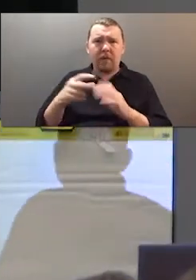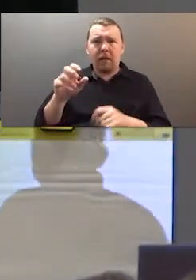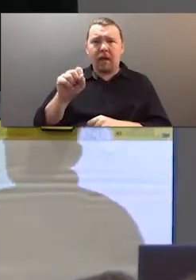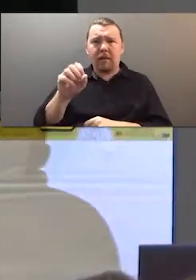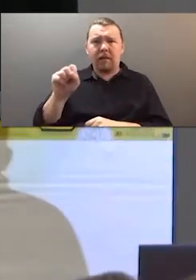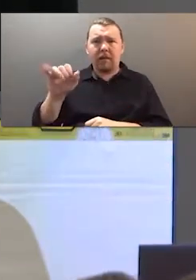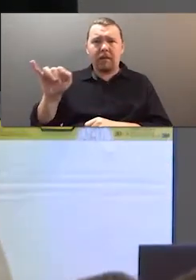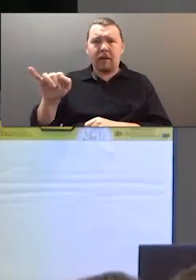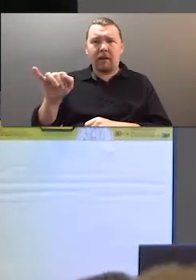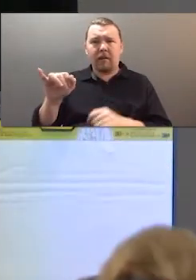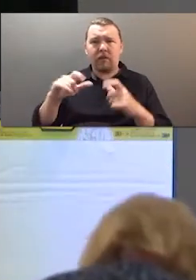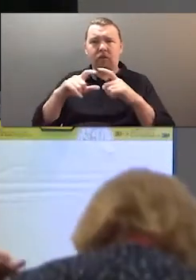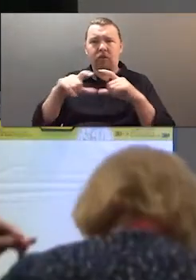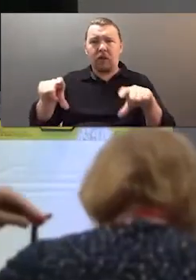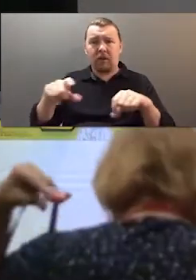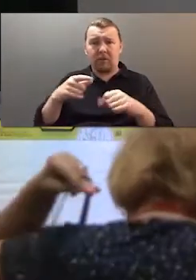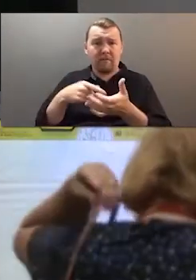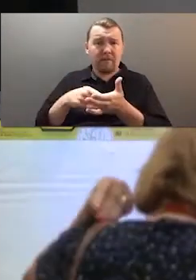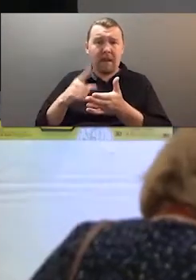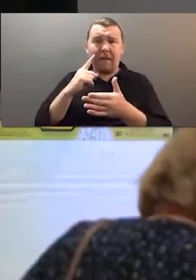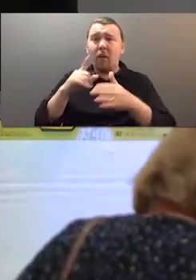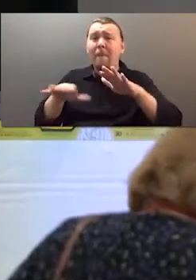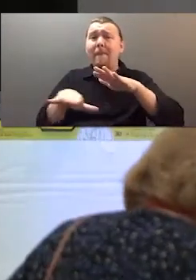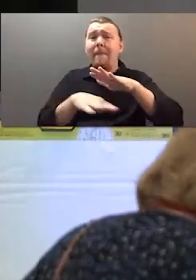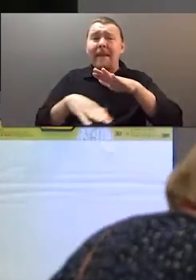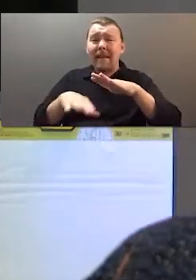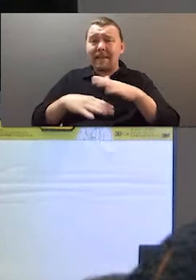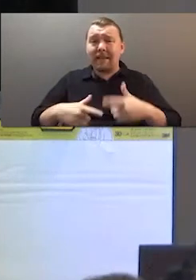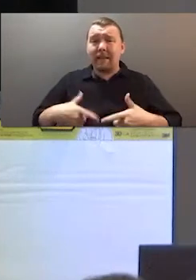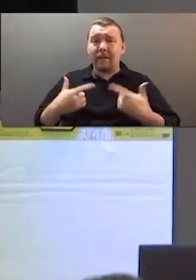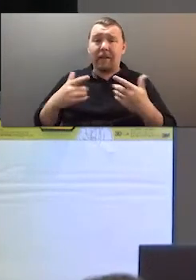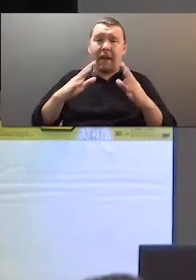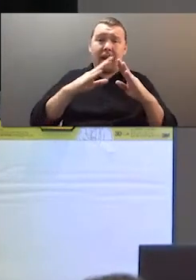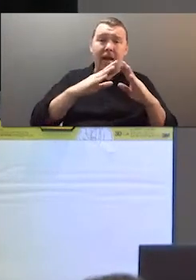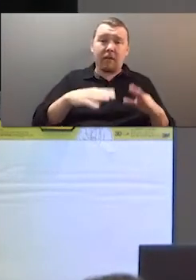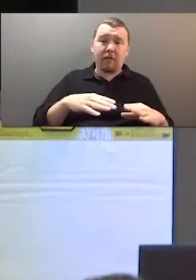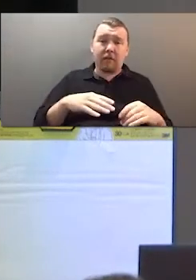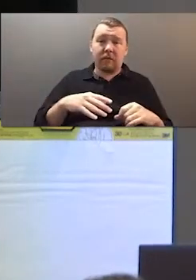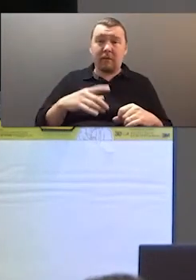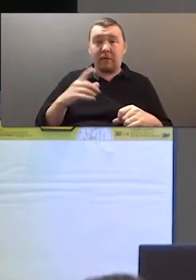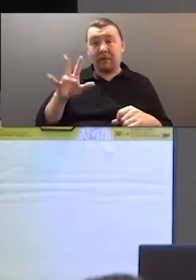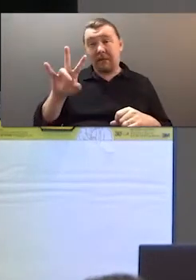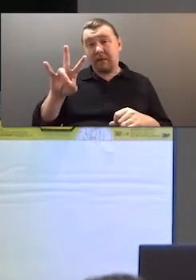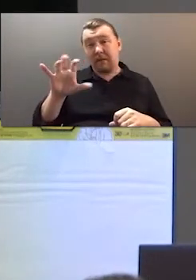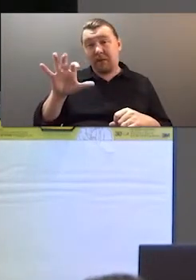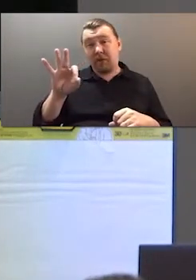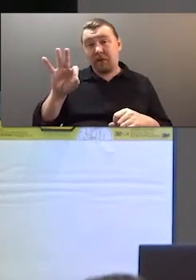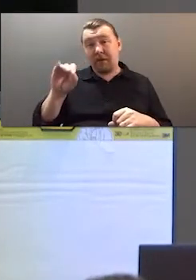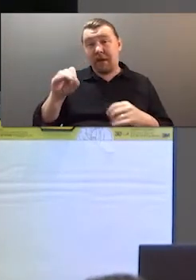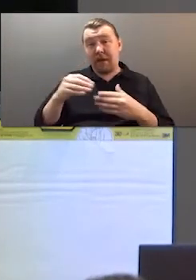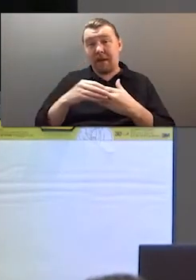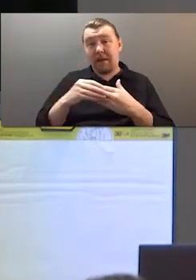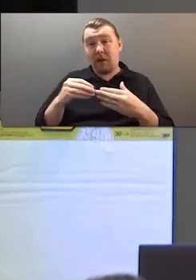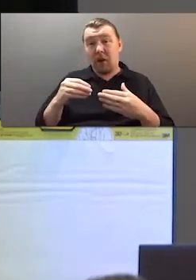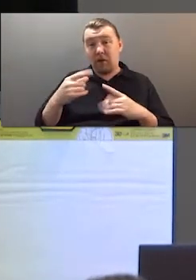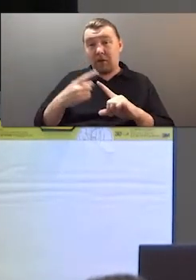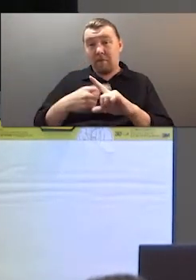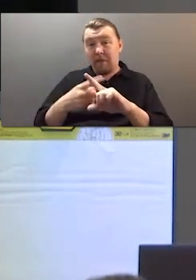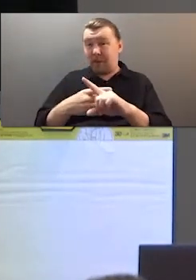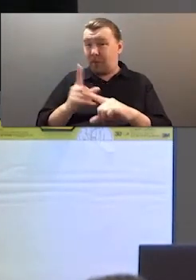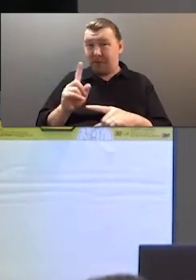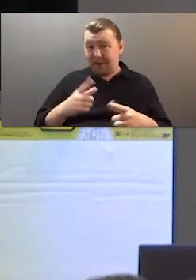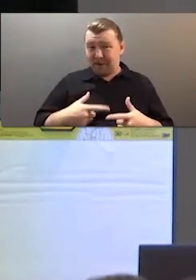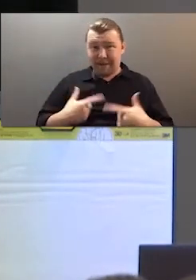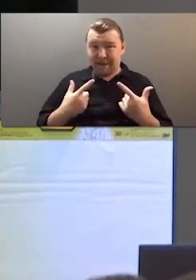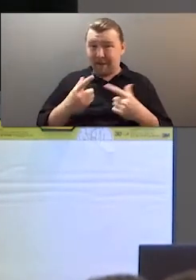purpose of Social Security checks? To pay for basic living expenses. Housing, which for $790, I don't know where you're living for that,